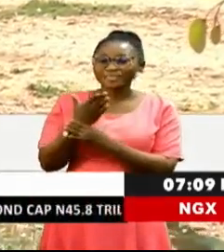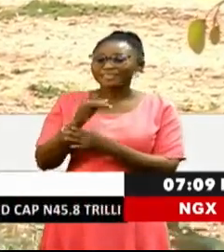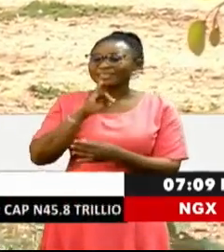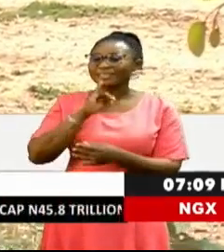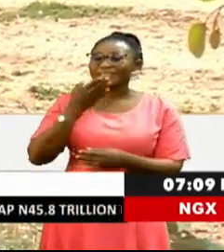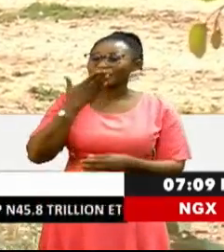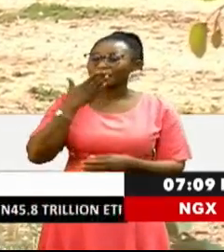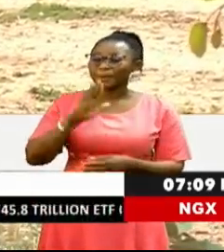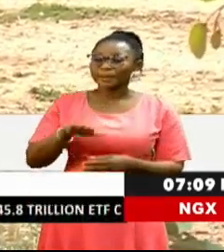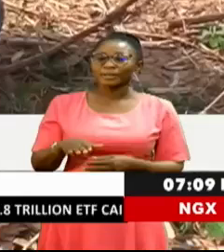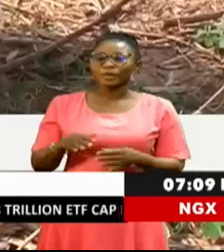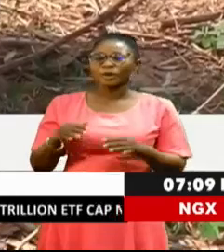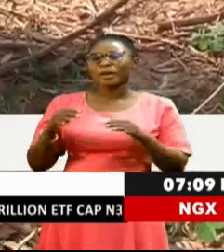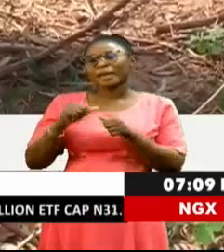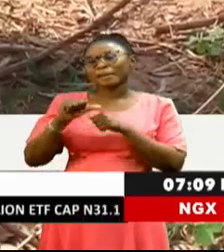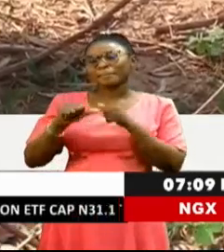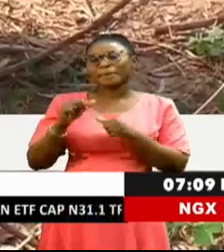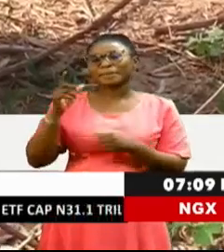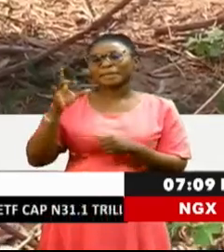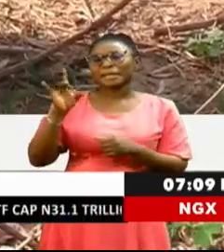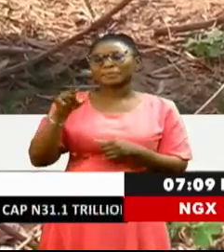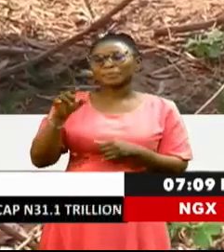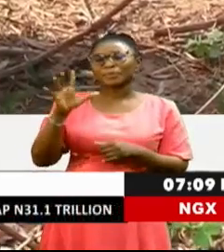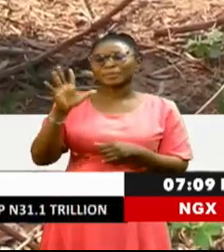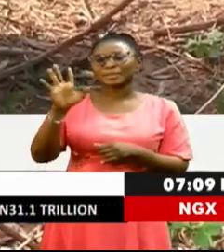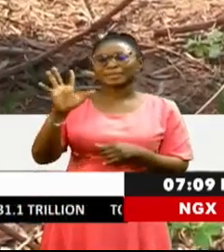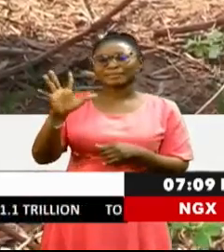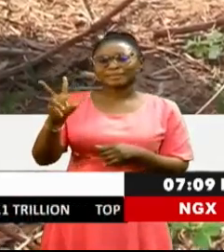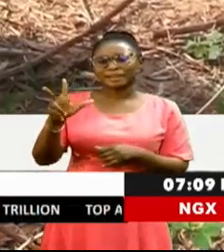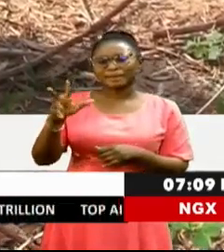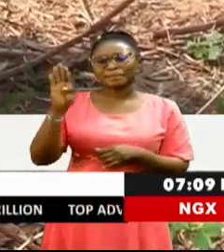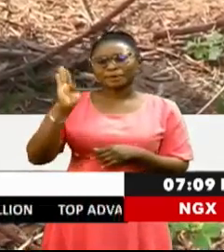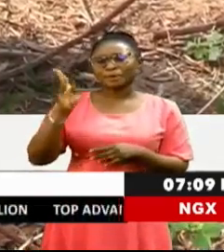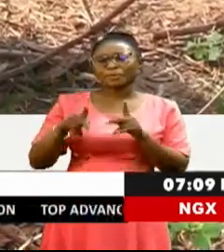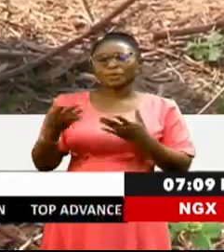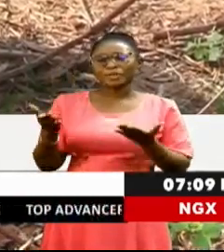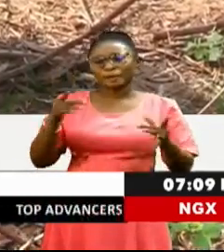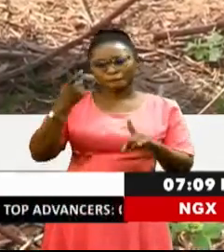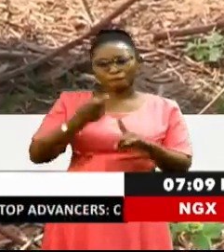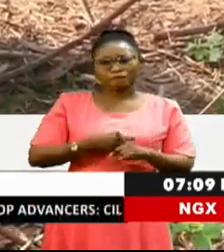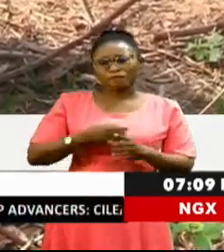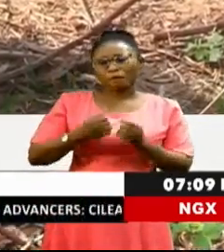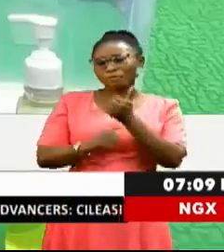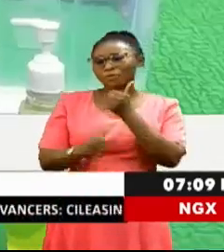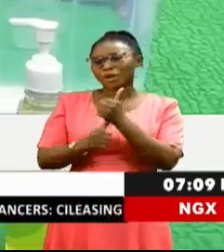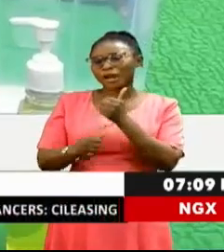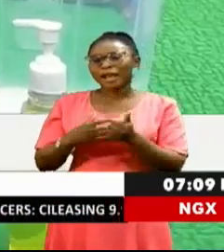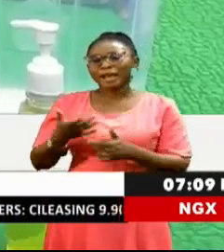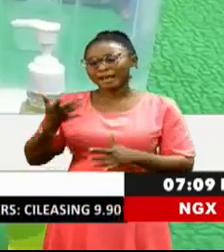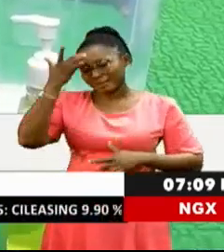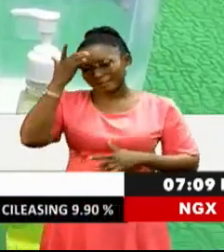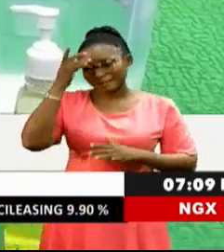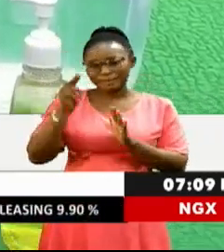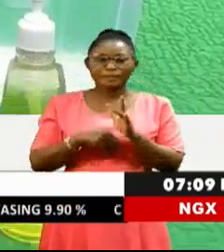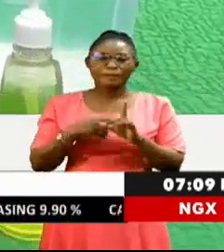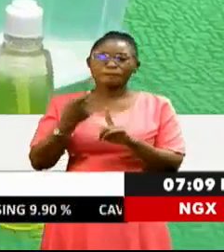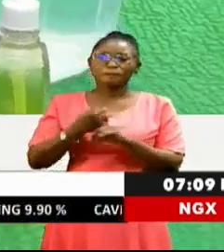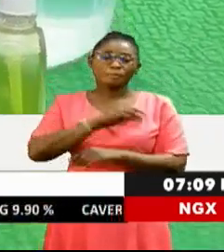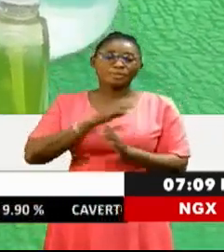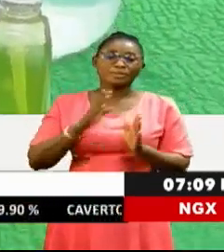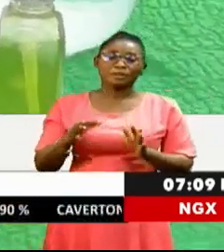the age of 5, reports say, die each year from diarrhea and pneumonia. And for the Minister of State for